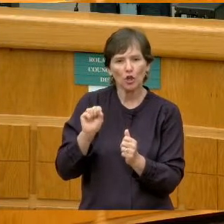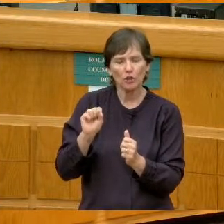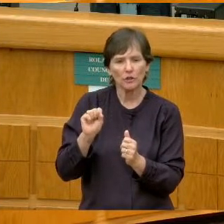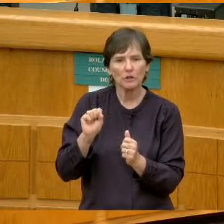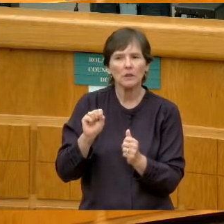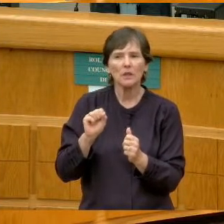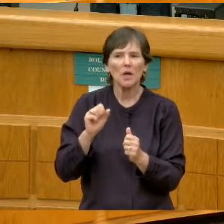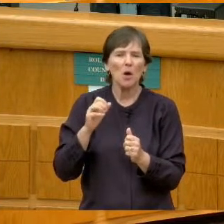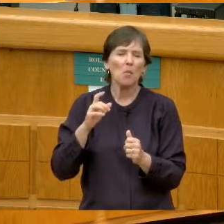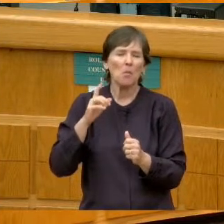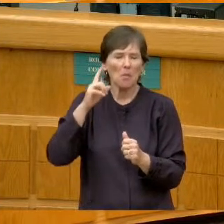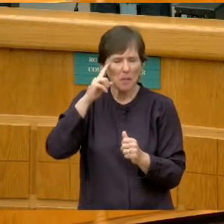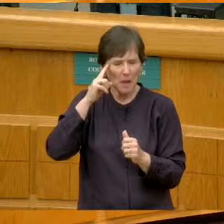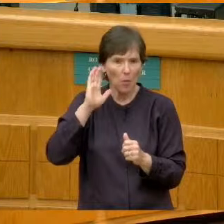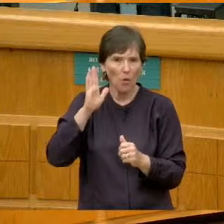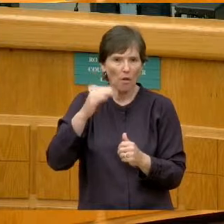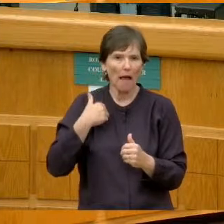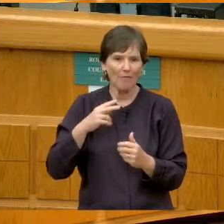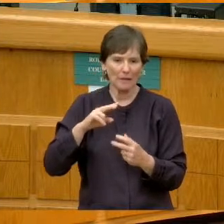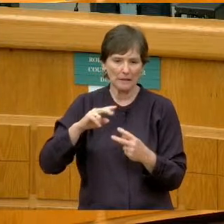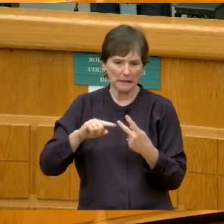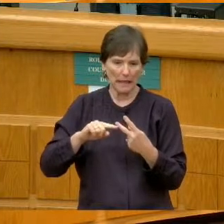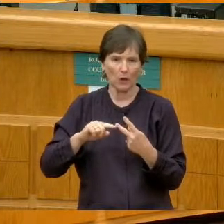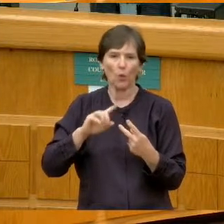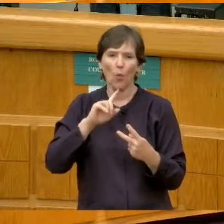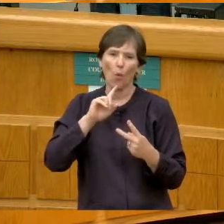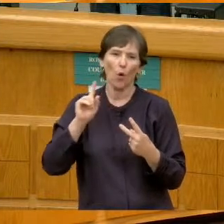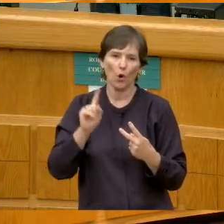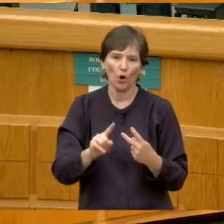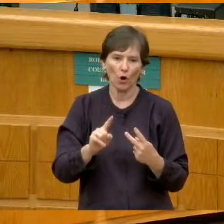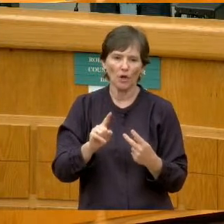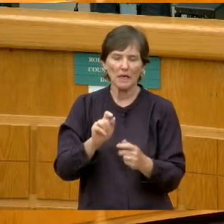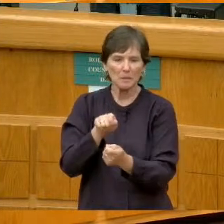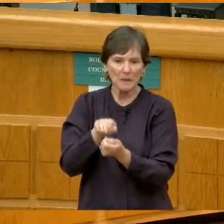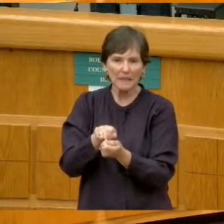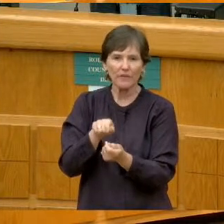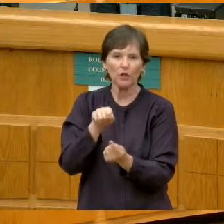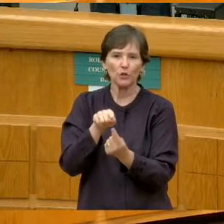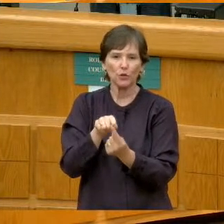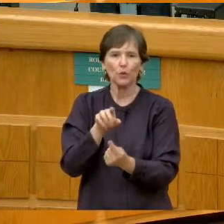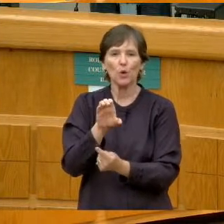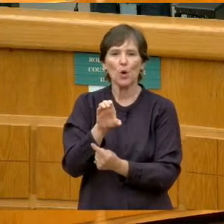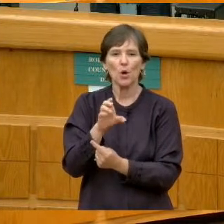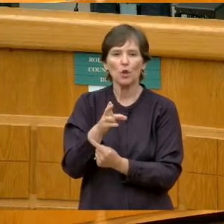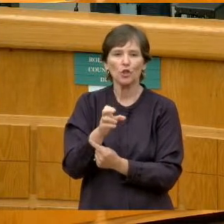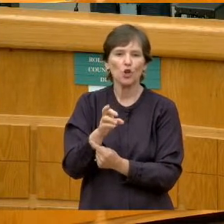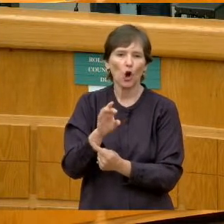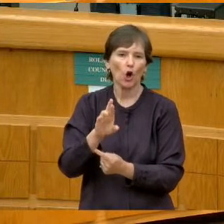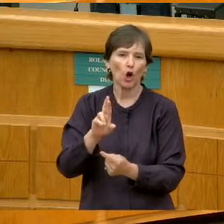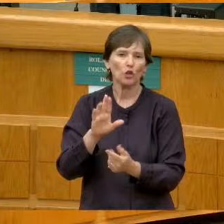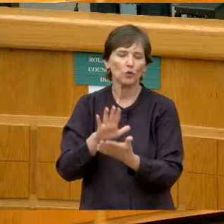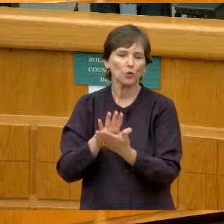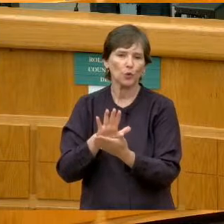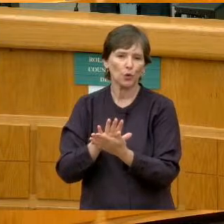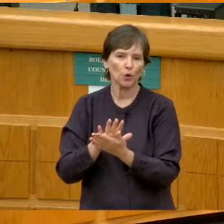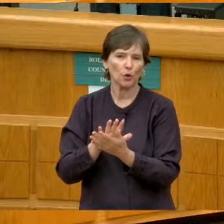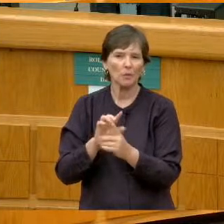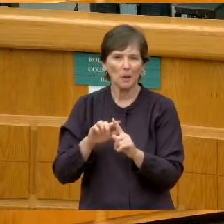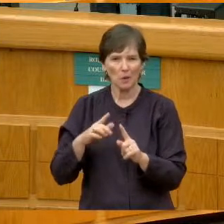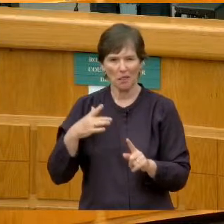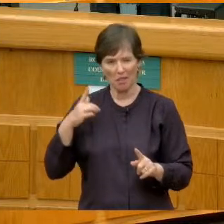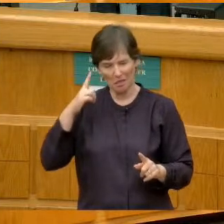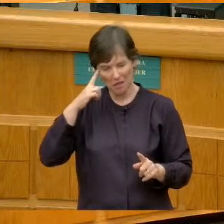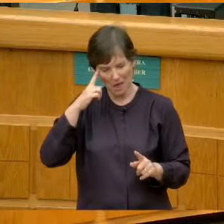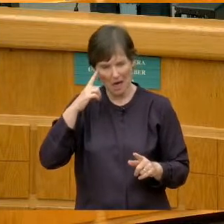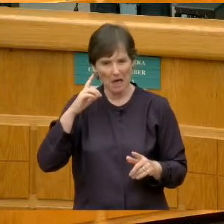that'll be tailored just to the charter schools. So we're pretty confident that the same order will